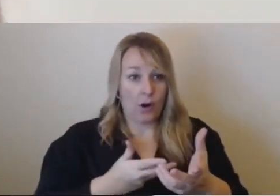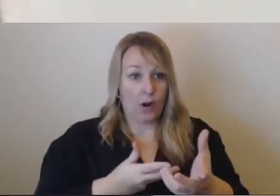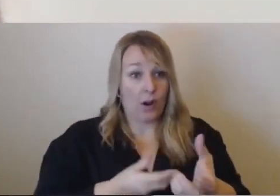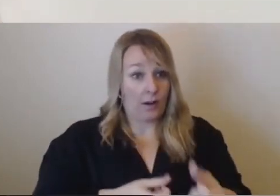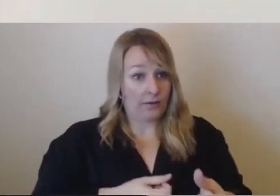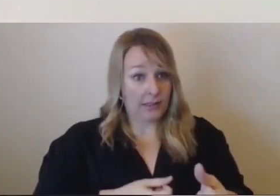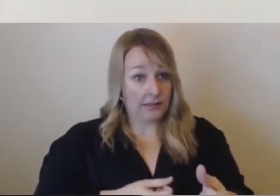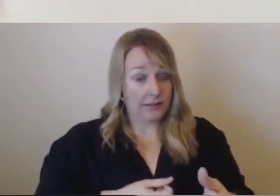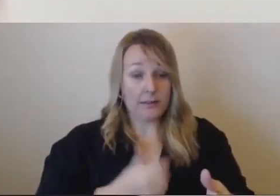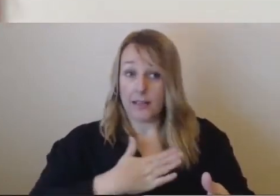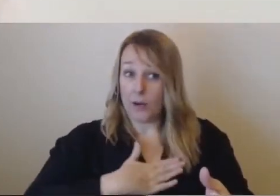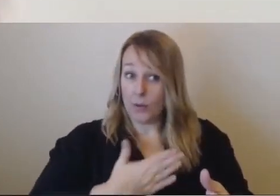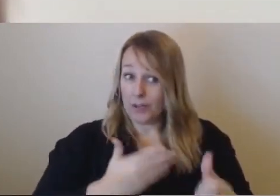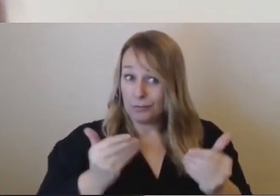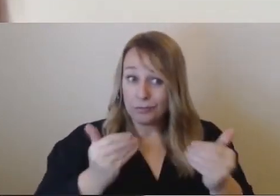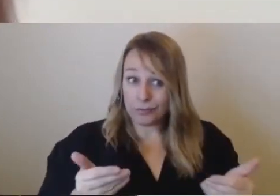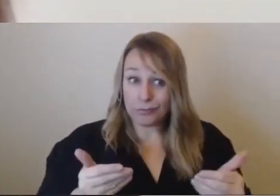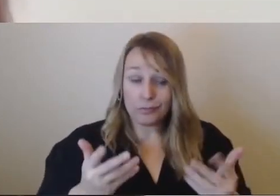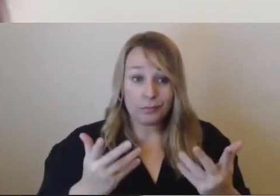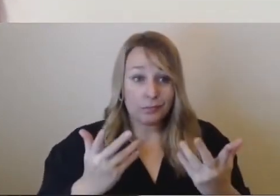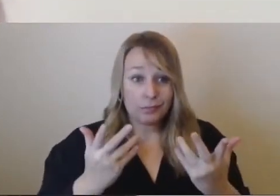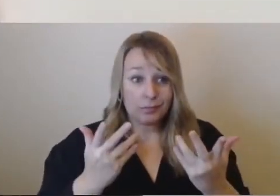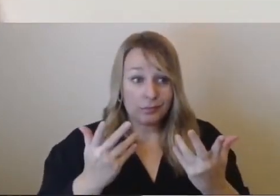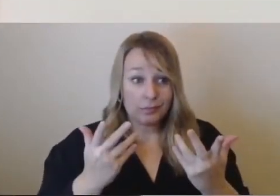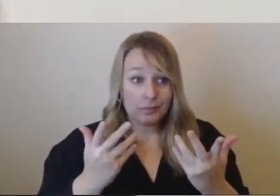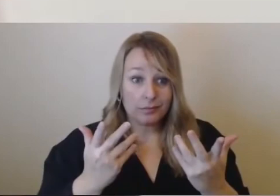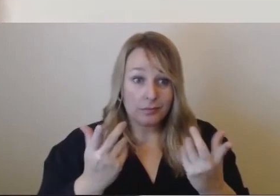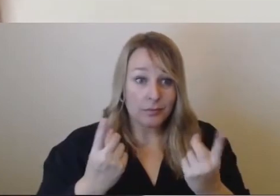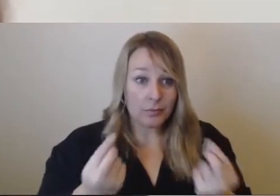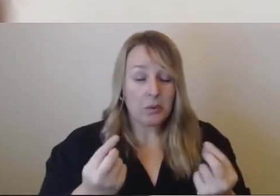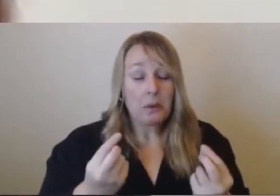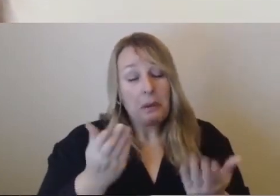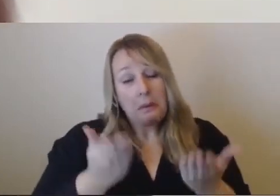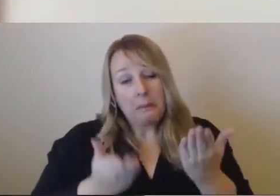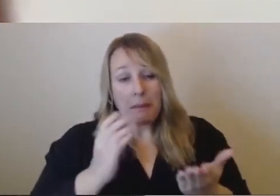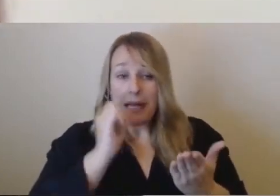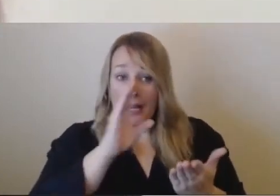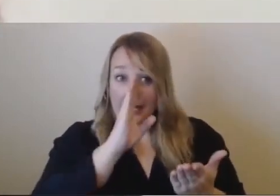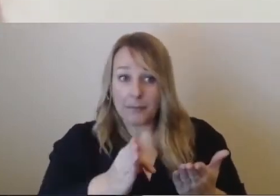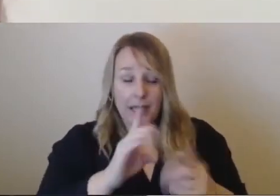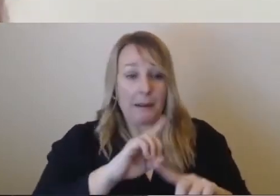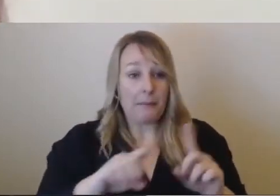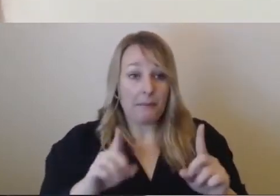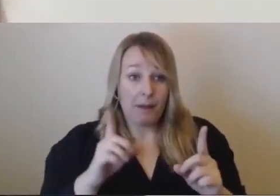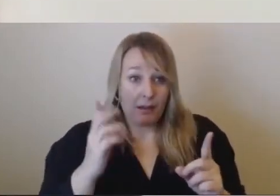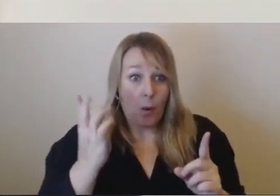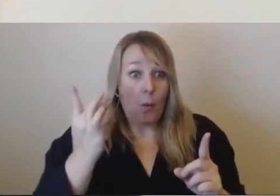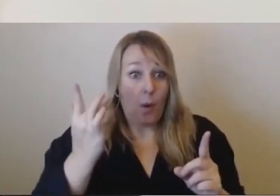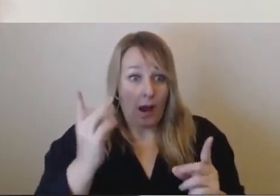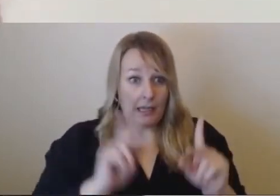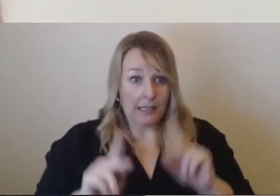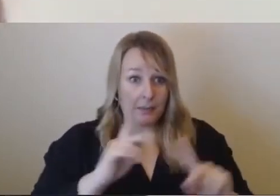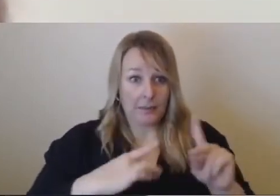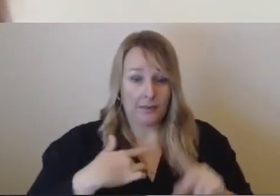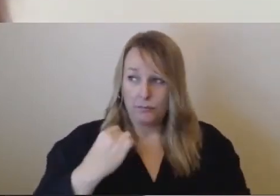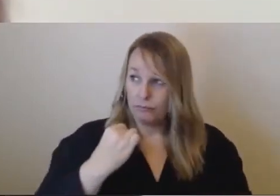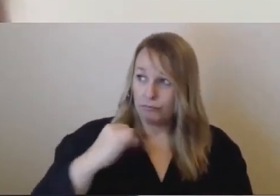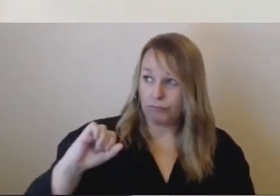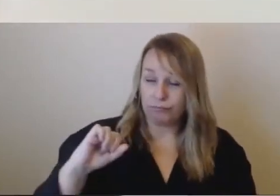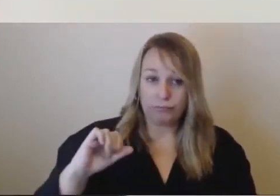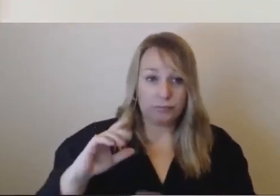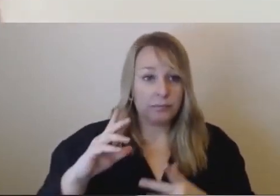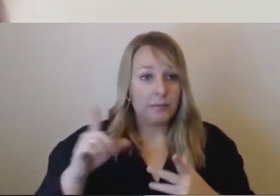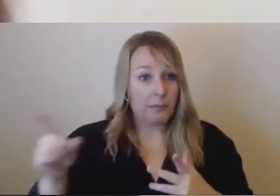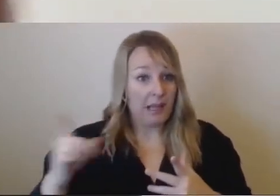those. Maybe they're gonna become more nuanced in it, but I think it really depends on the issue, on why they're getting the backlash. But if it touches on something they consider